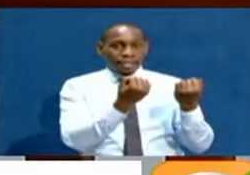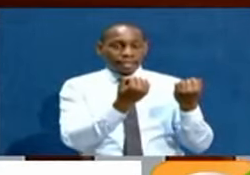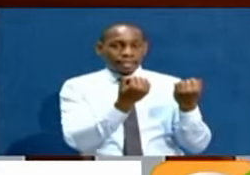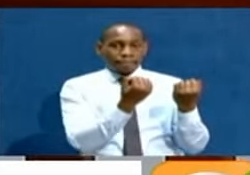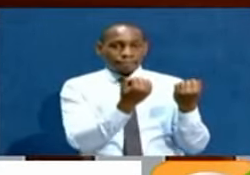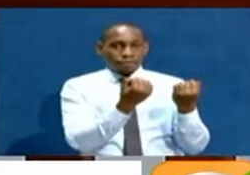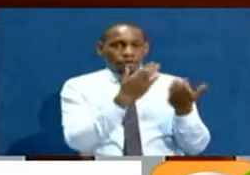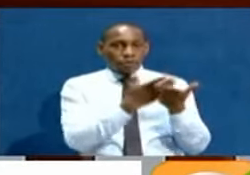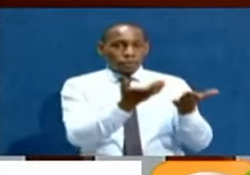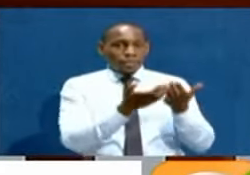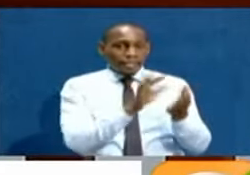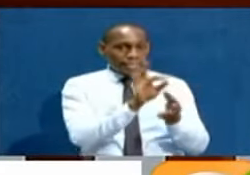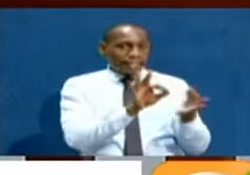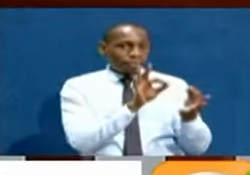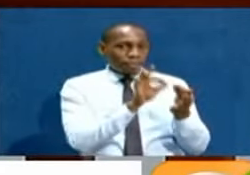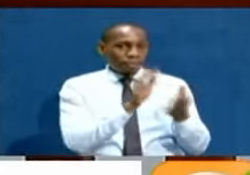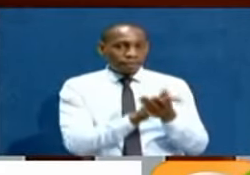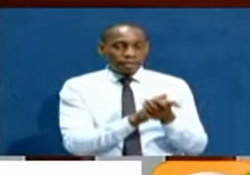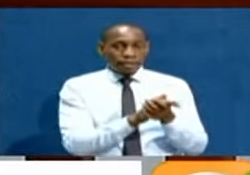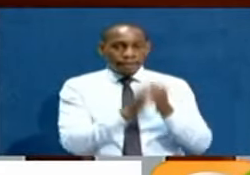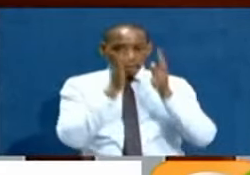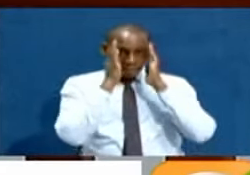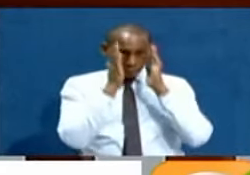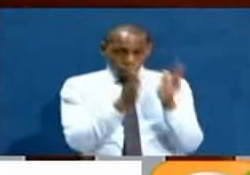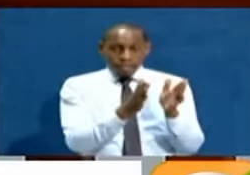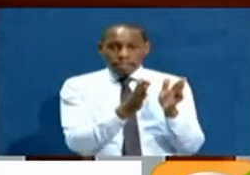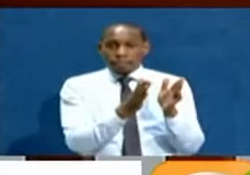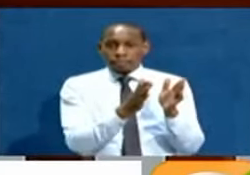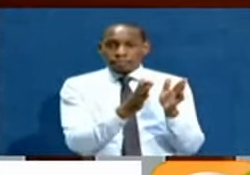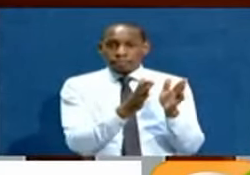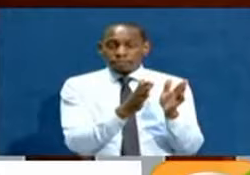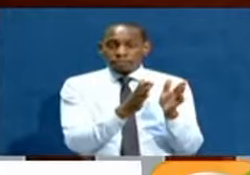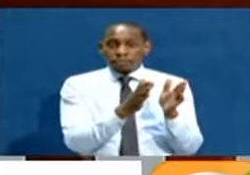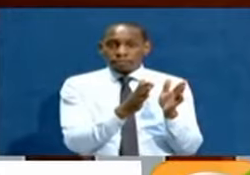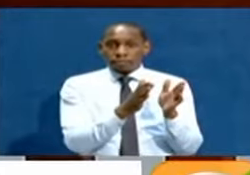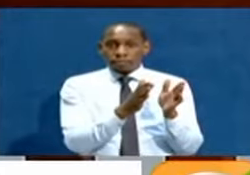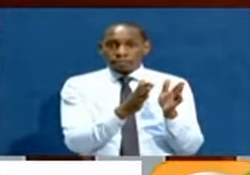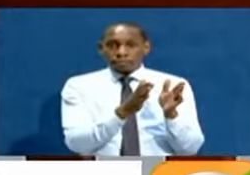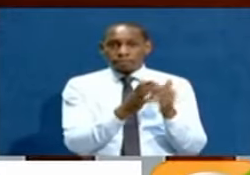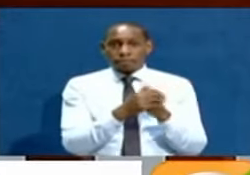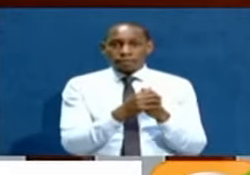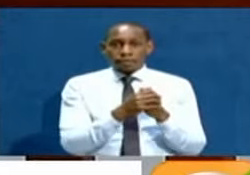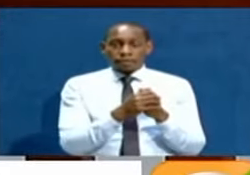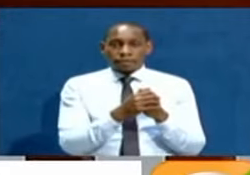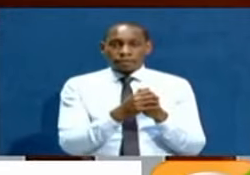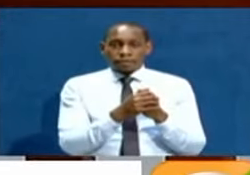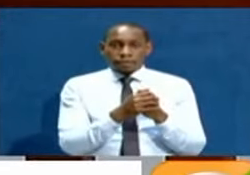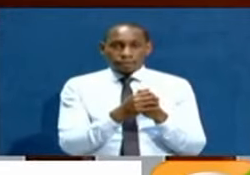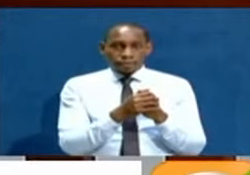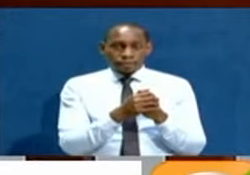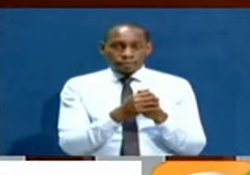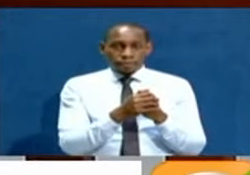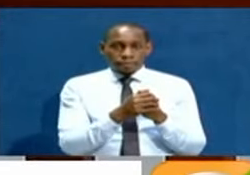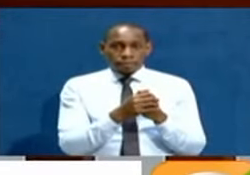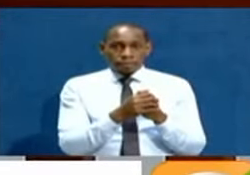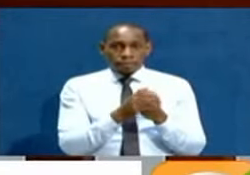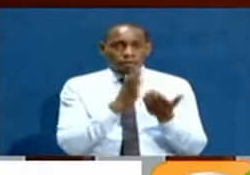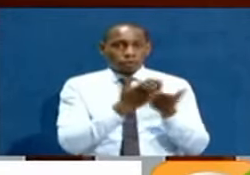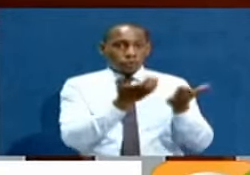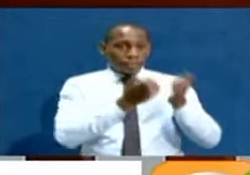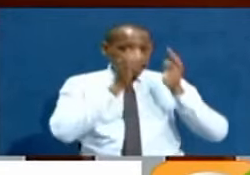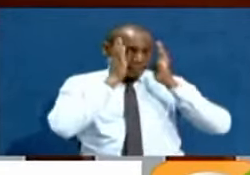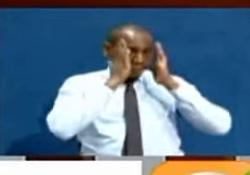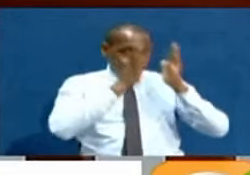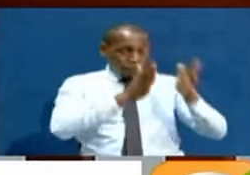needs specific attention. And I a slight note of negativism here is that it needs